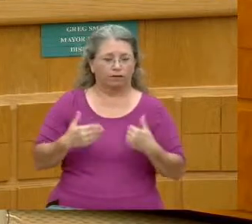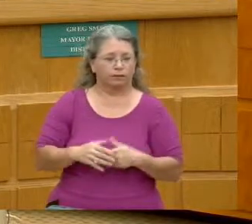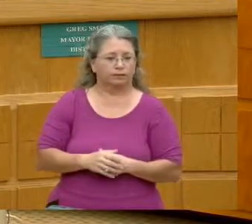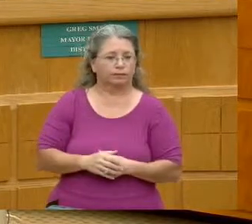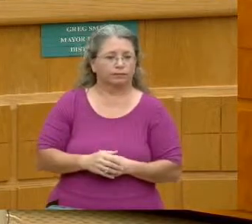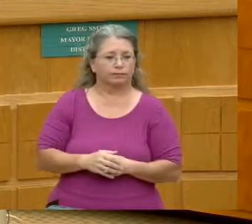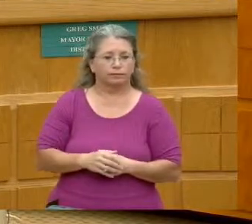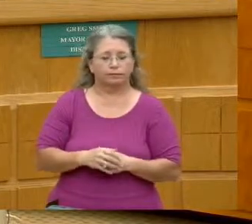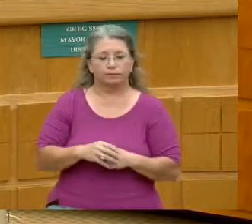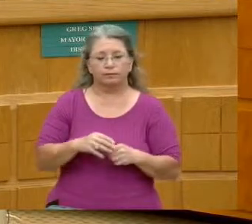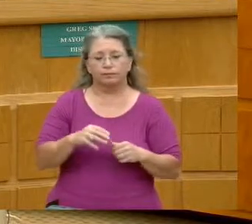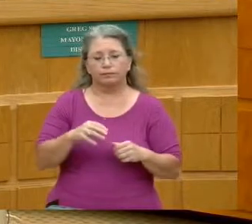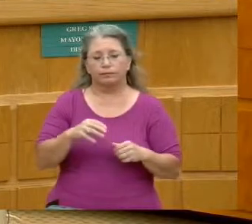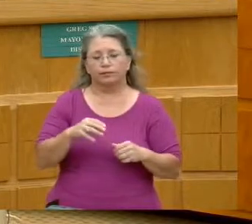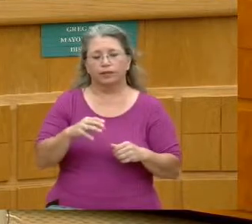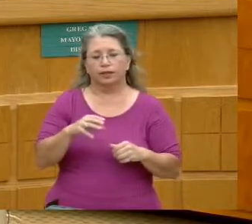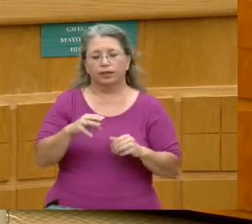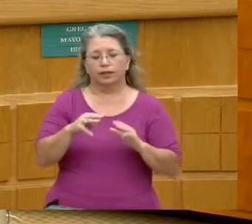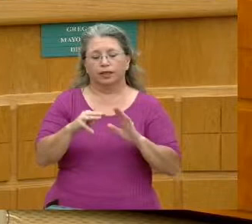McAllen